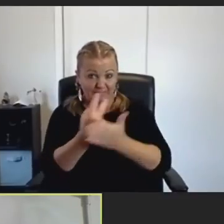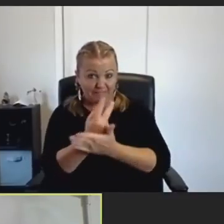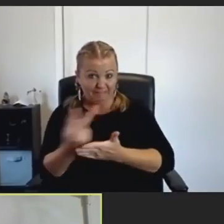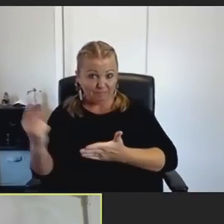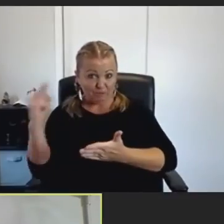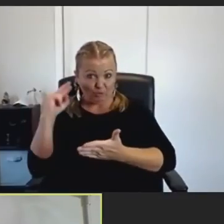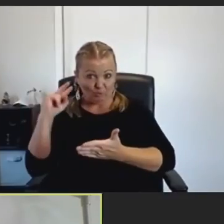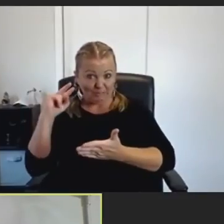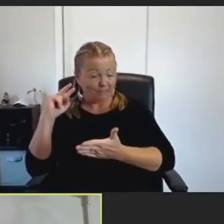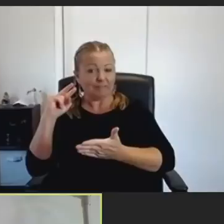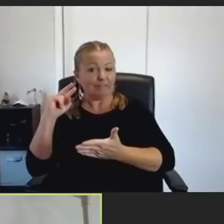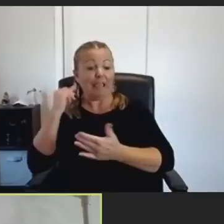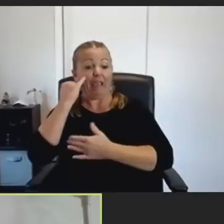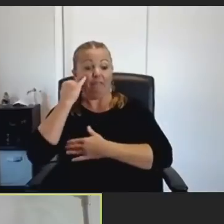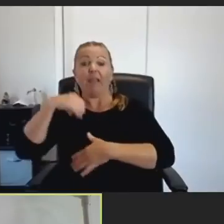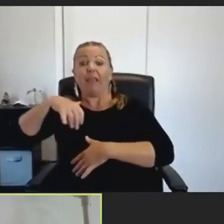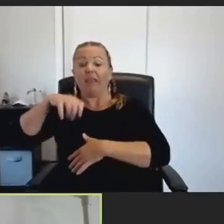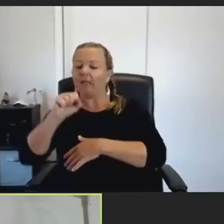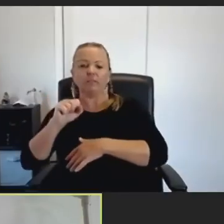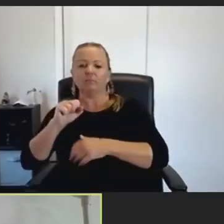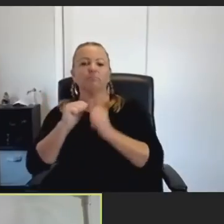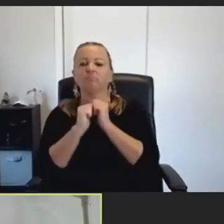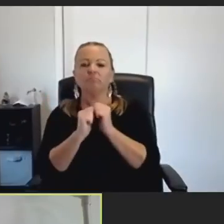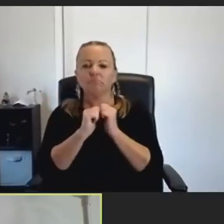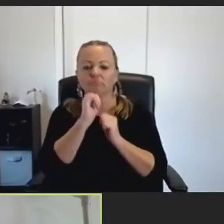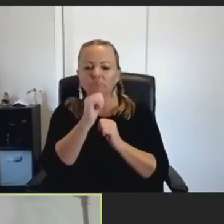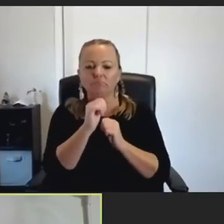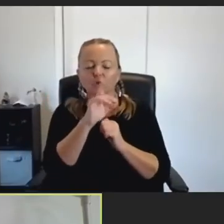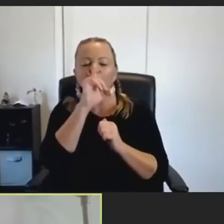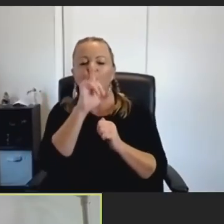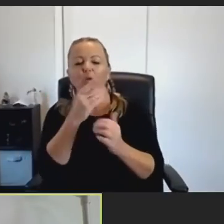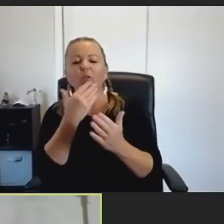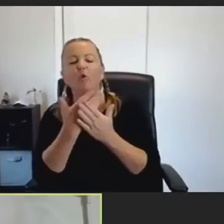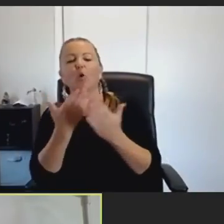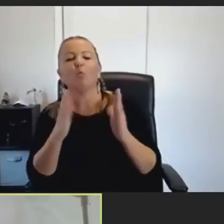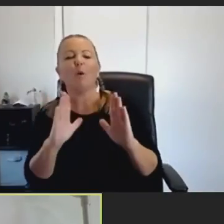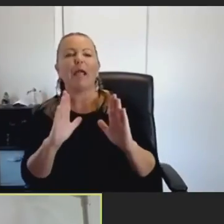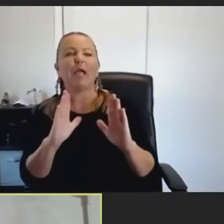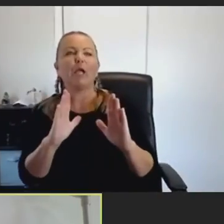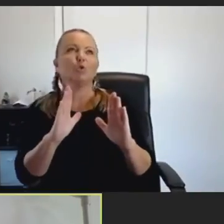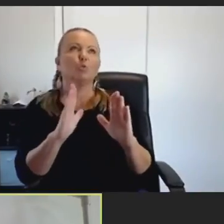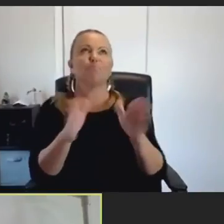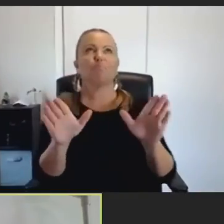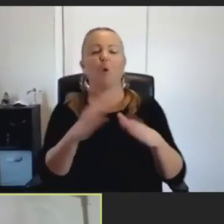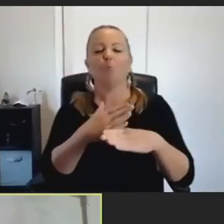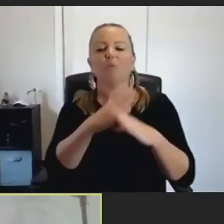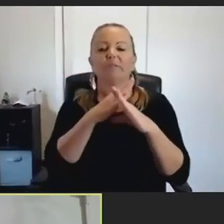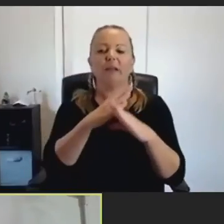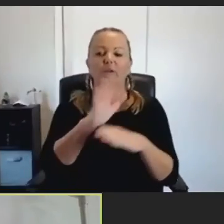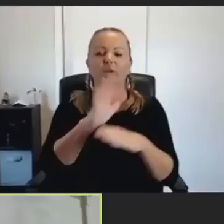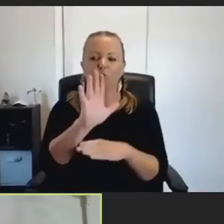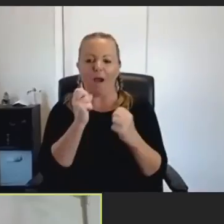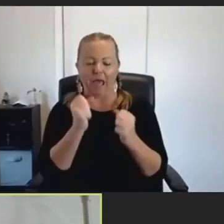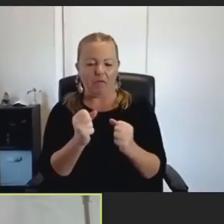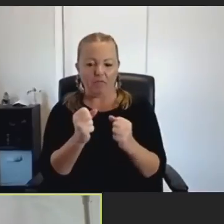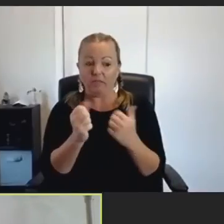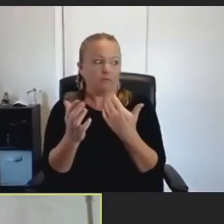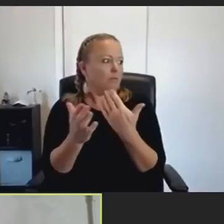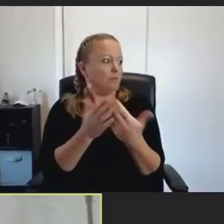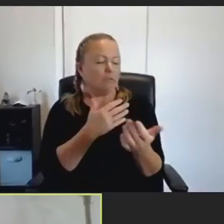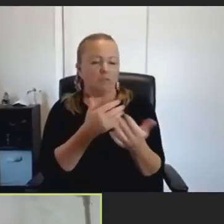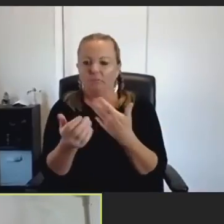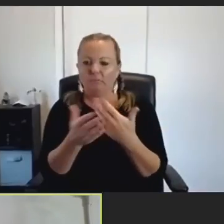have, we don't get together. It's just a really good way to generally try and protect your health, regardless of whether